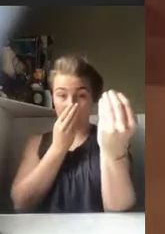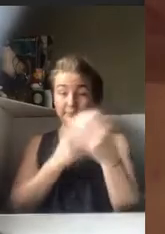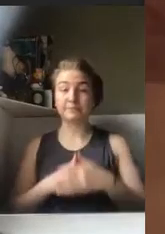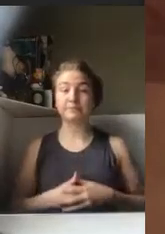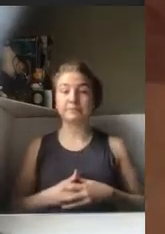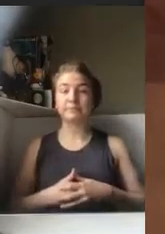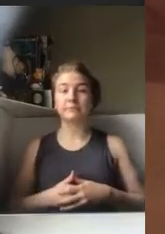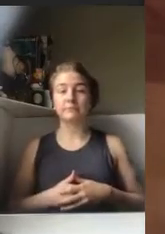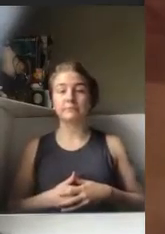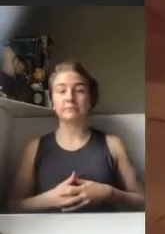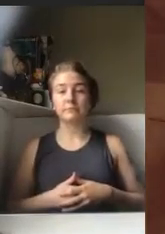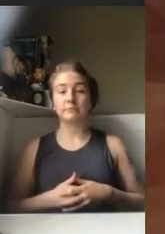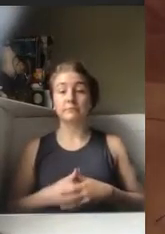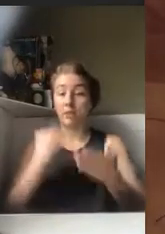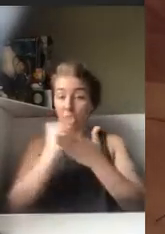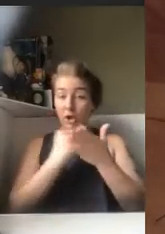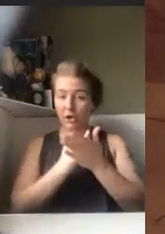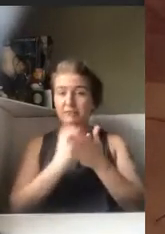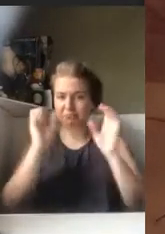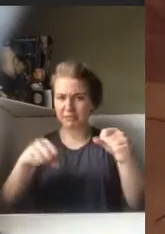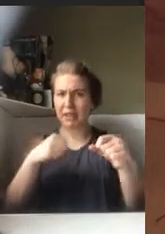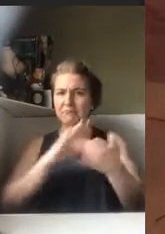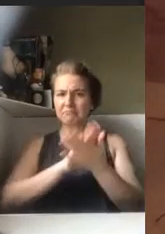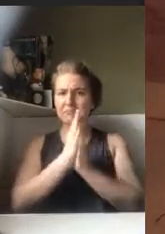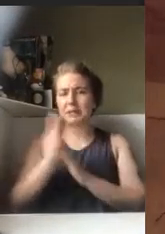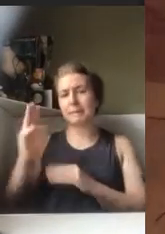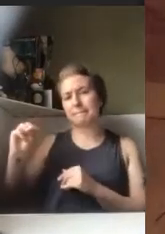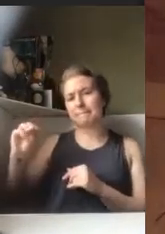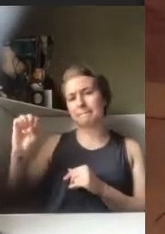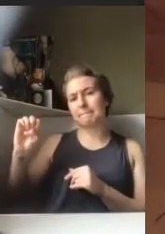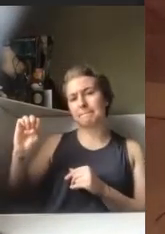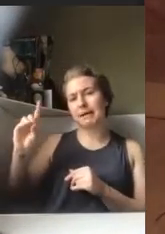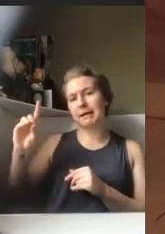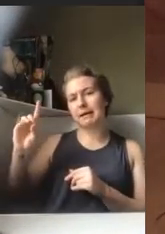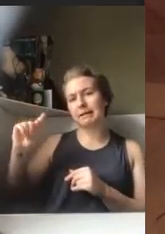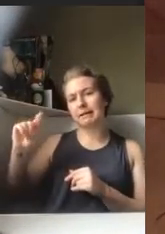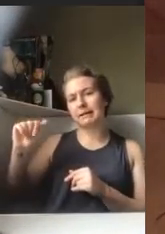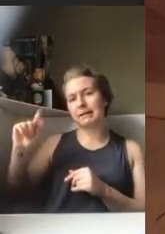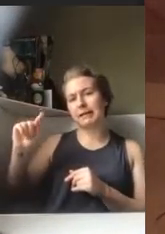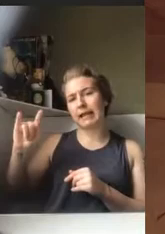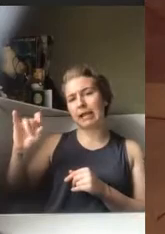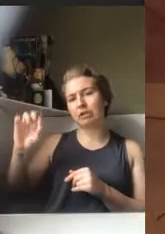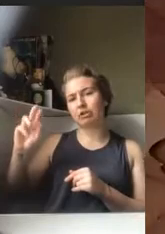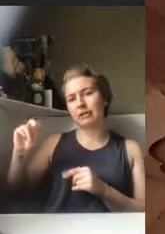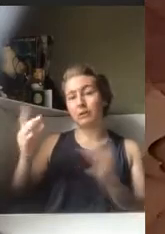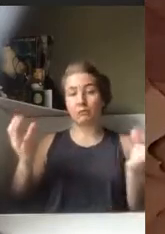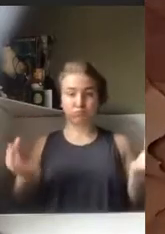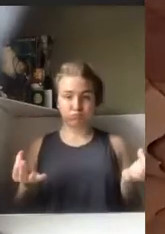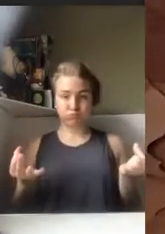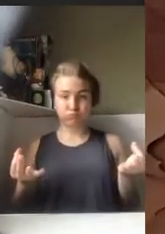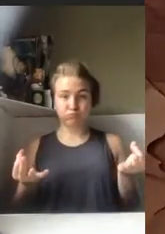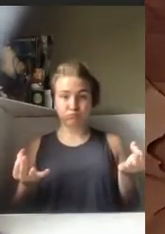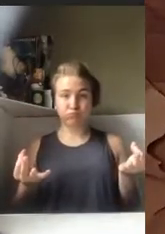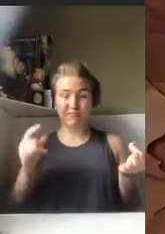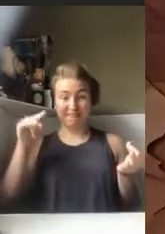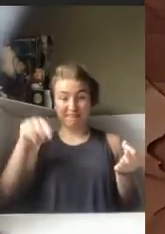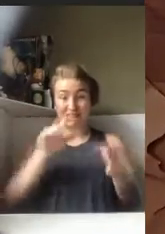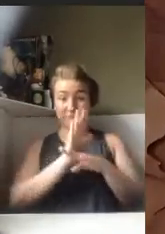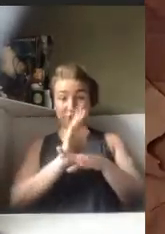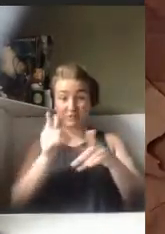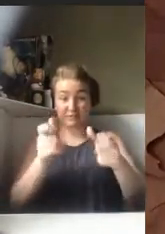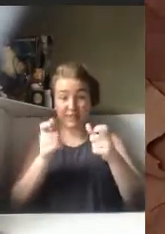Making art can be a form of meditation. I fast-forwarded my video, but this whole project took over an hour to work